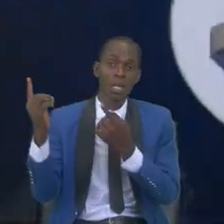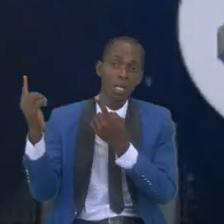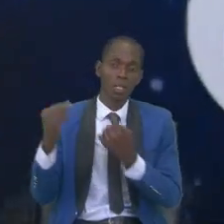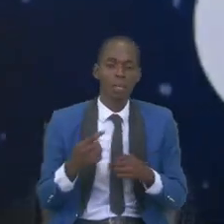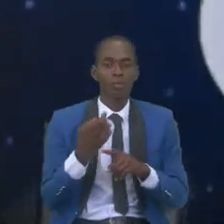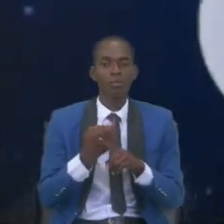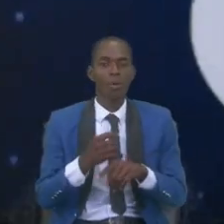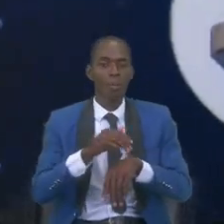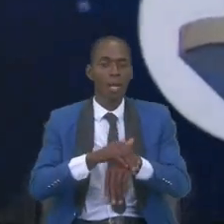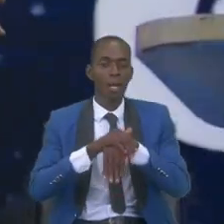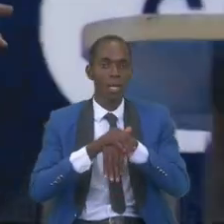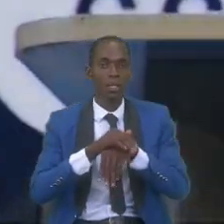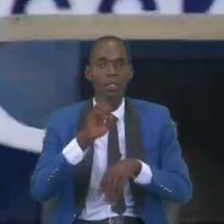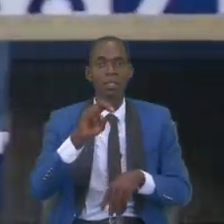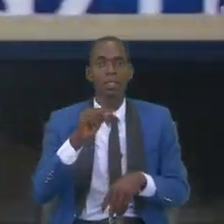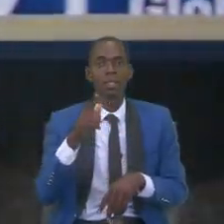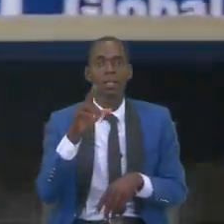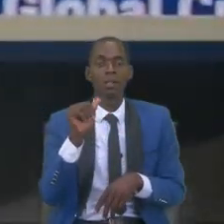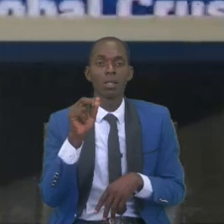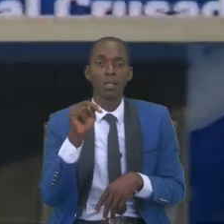England. And the